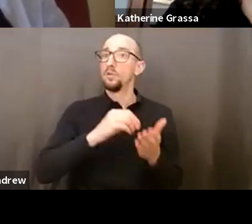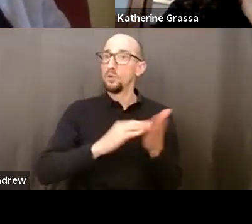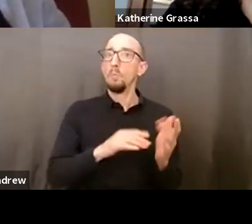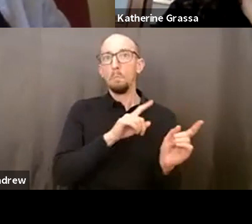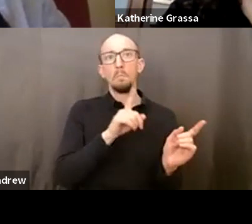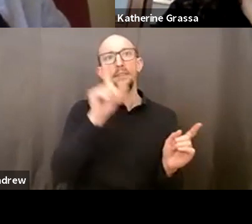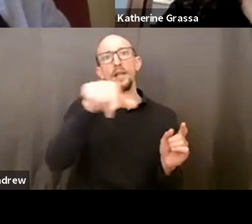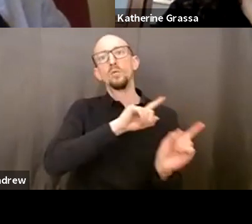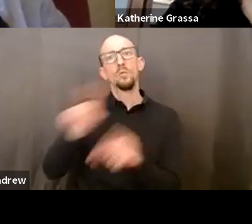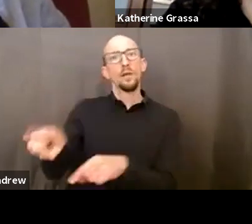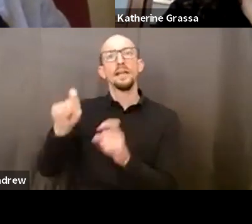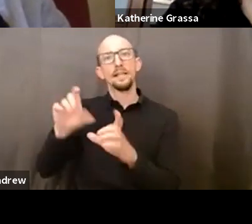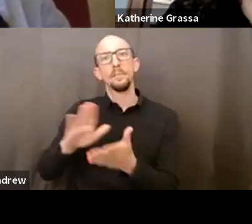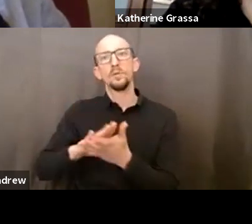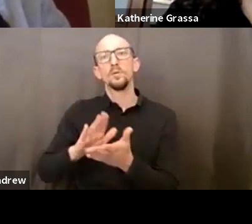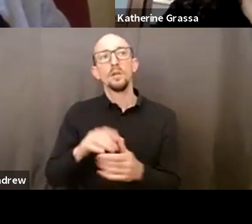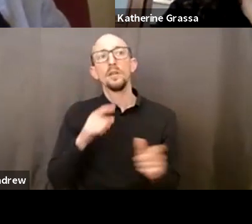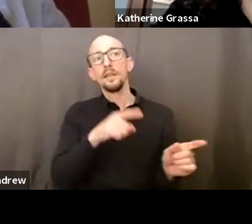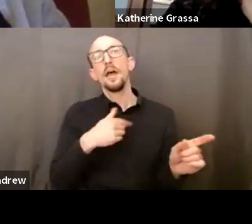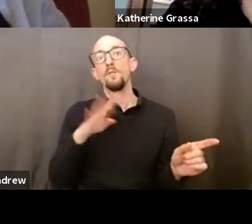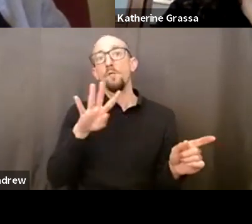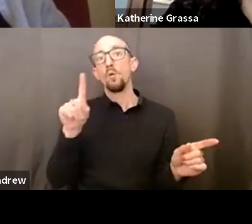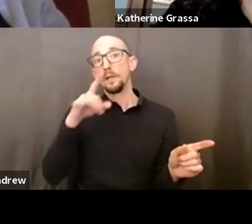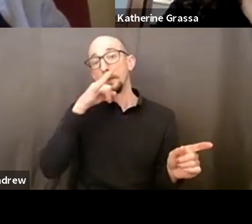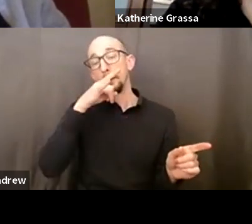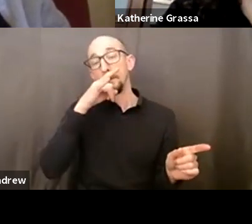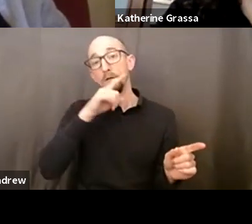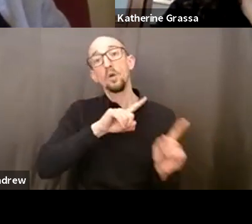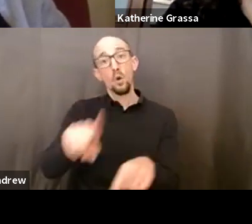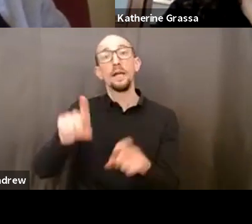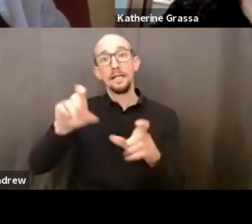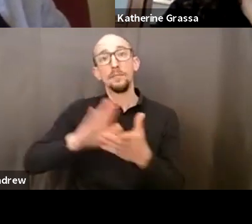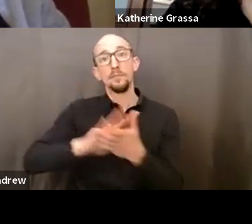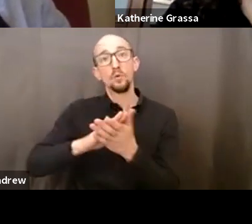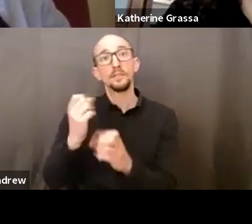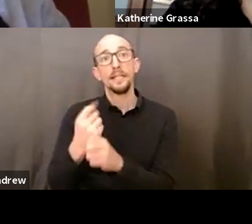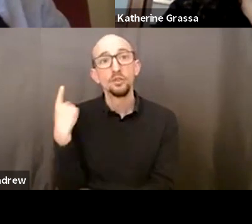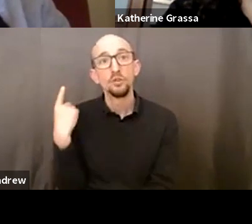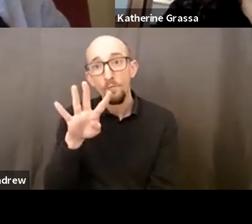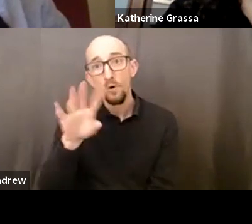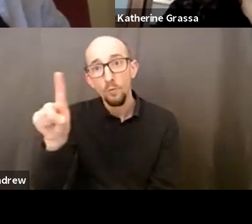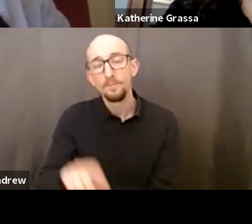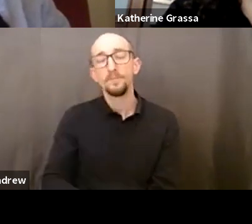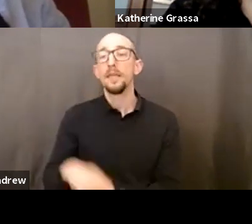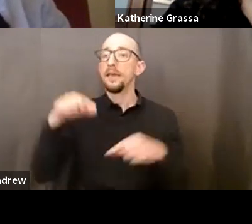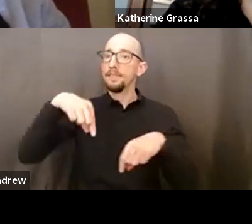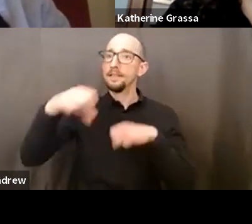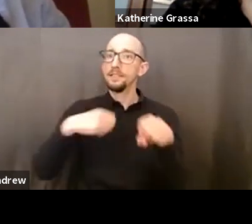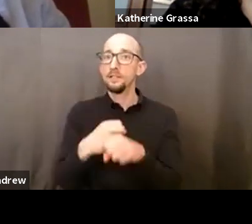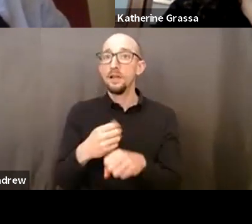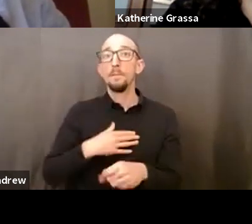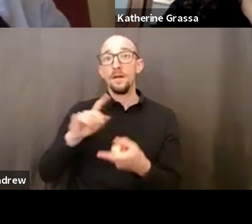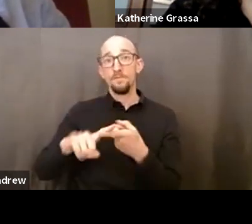had 41 kids go to the exam schools last year. But this year, my friend's